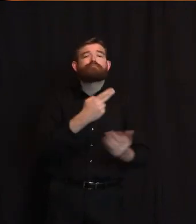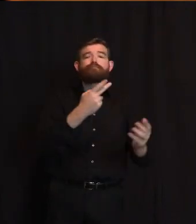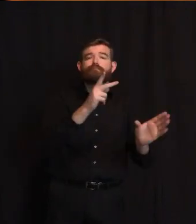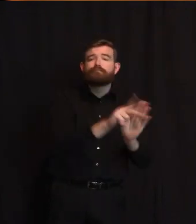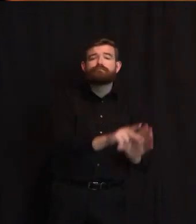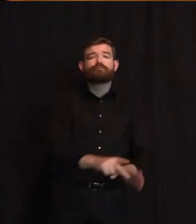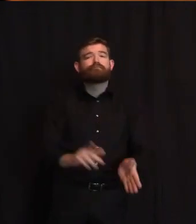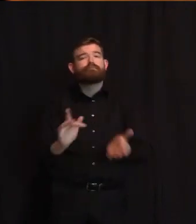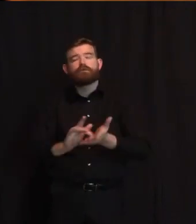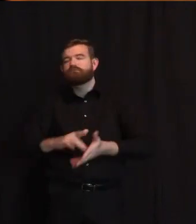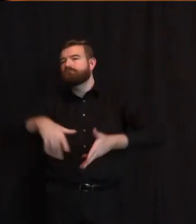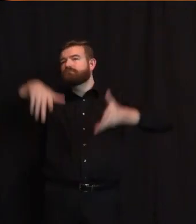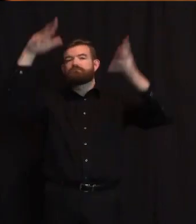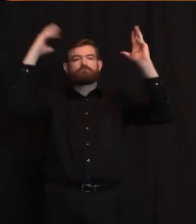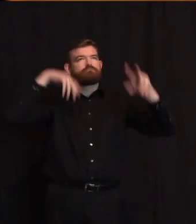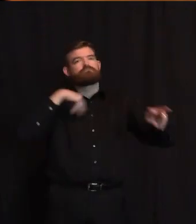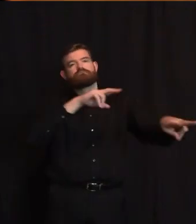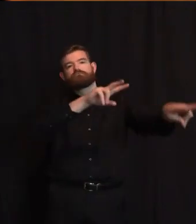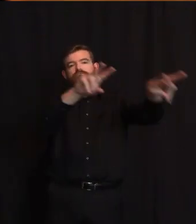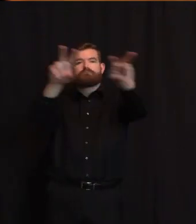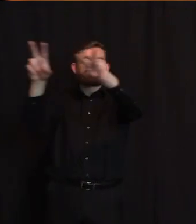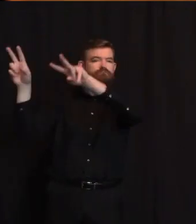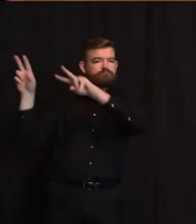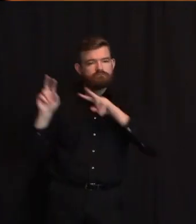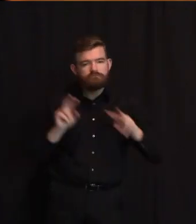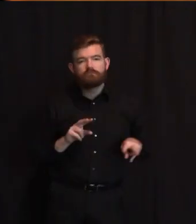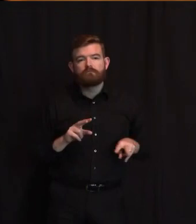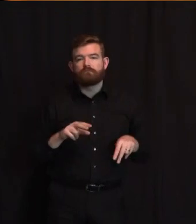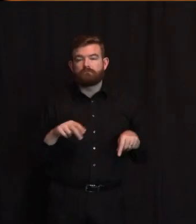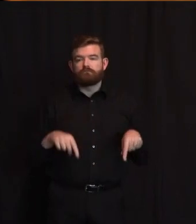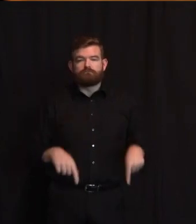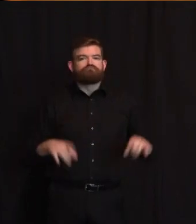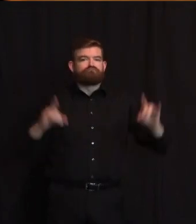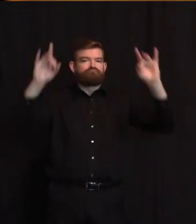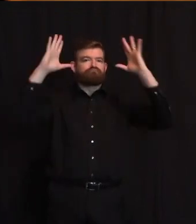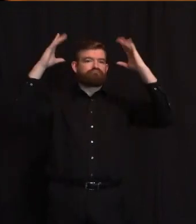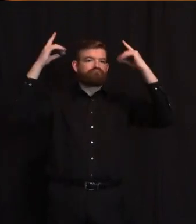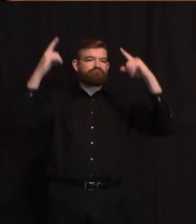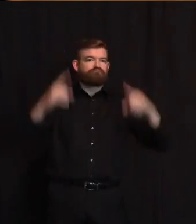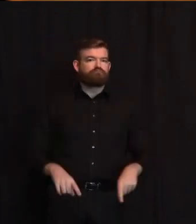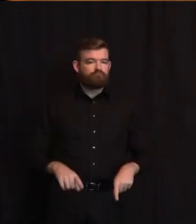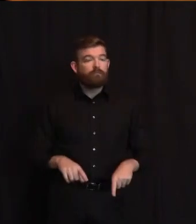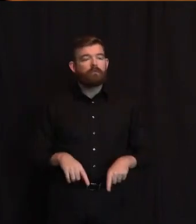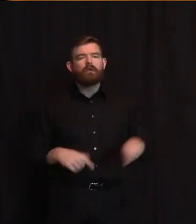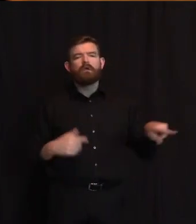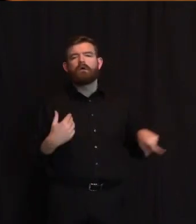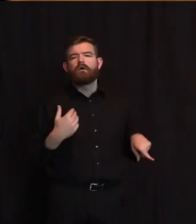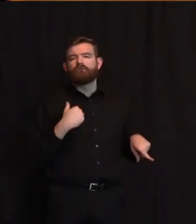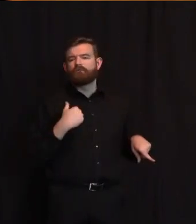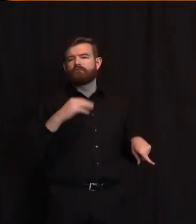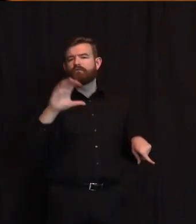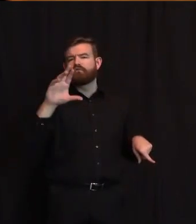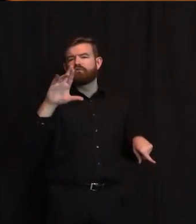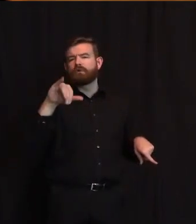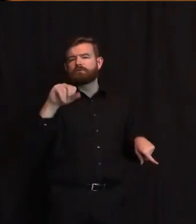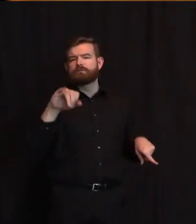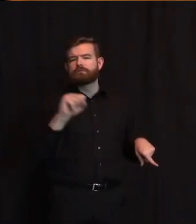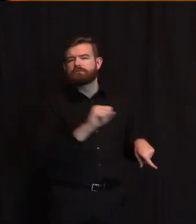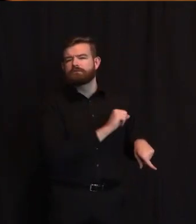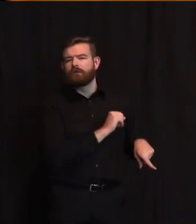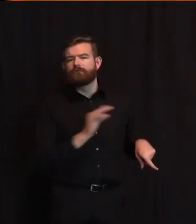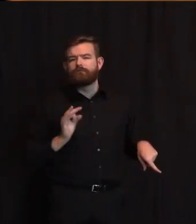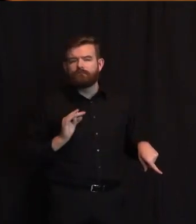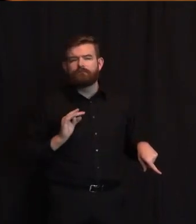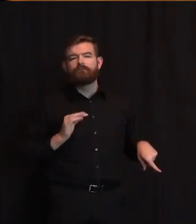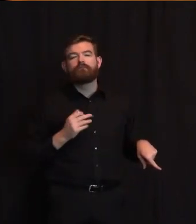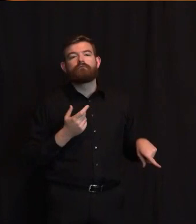crisis staffing. You start with conventional staffing, and then you go for contingency staffing when things get tight under